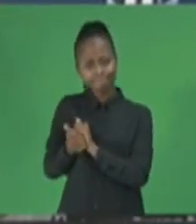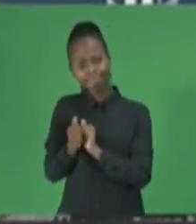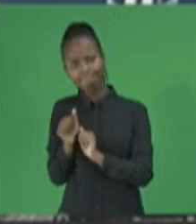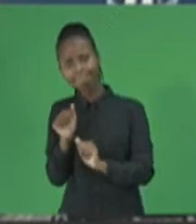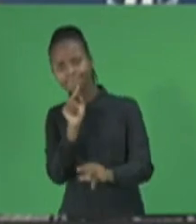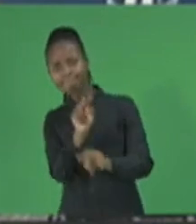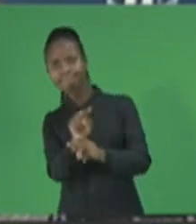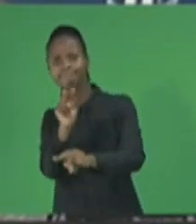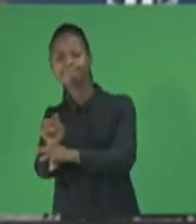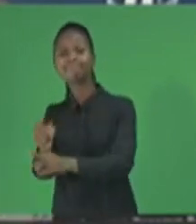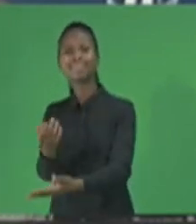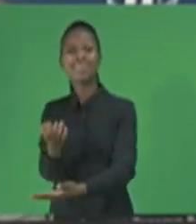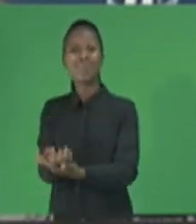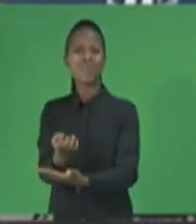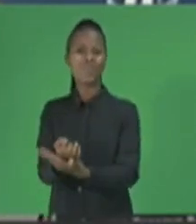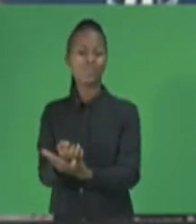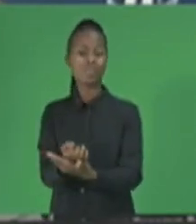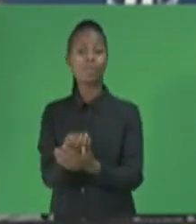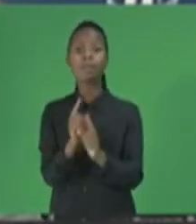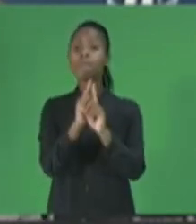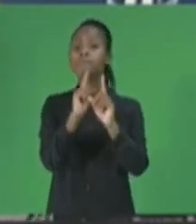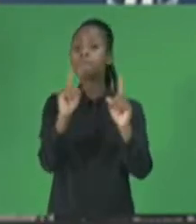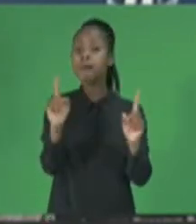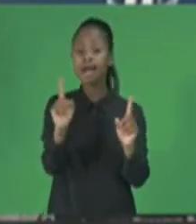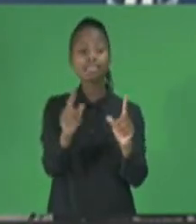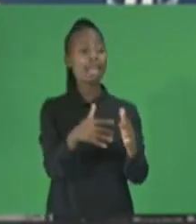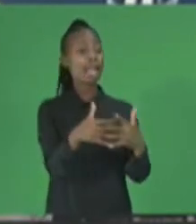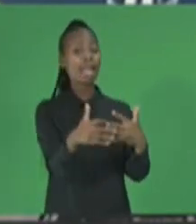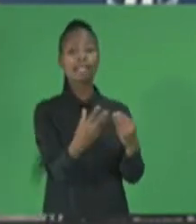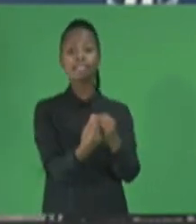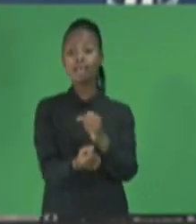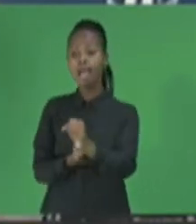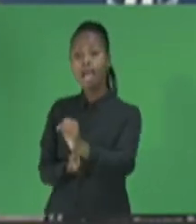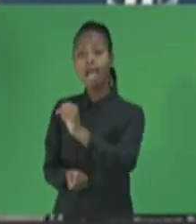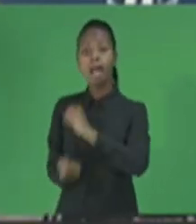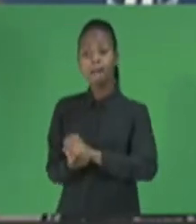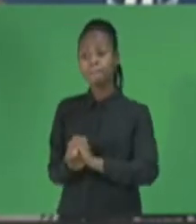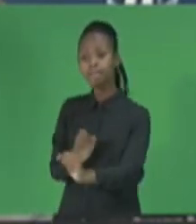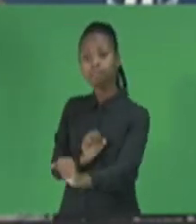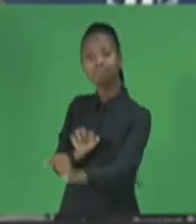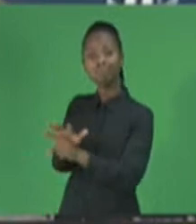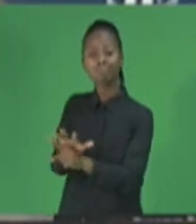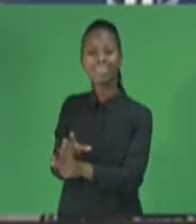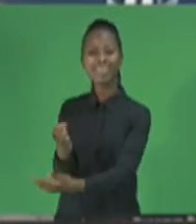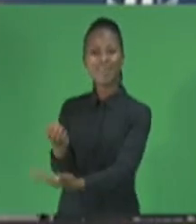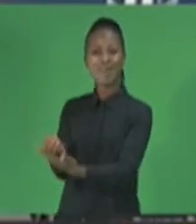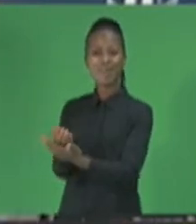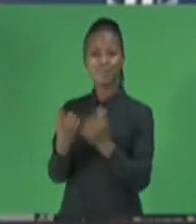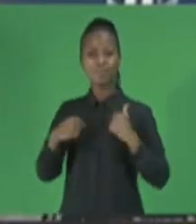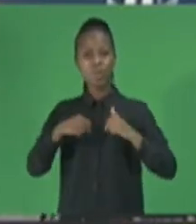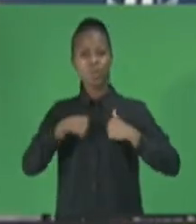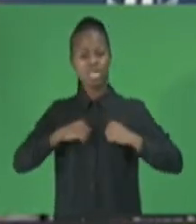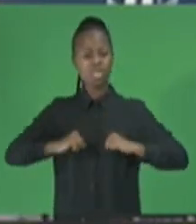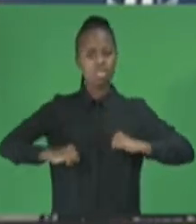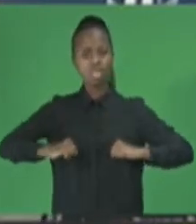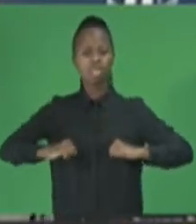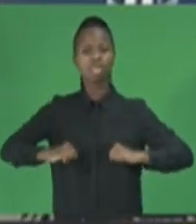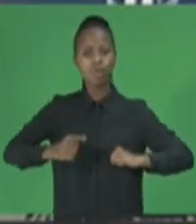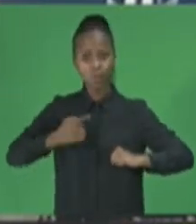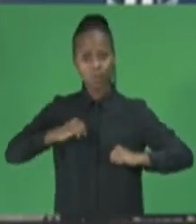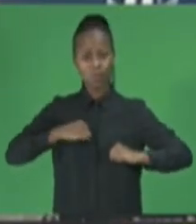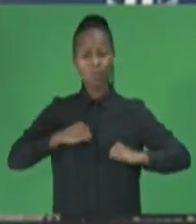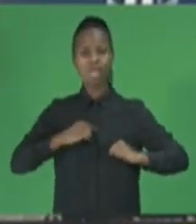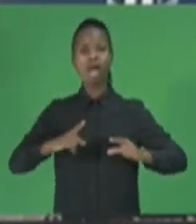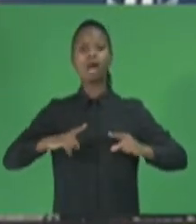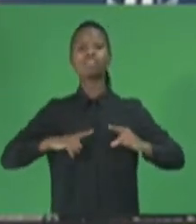advantage of the shock, the overruns in revenue to lock in the gains of the